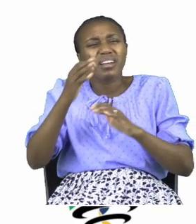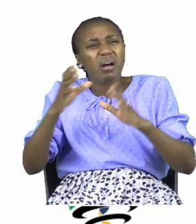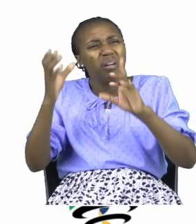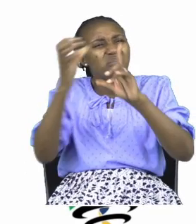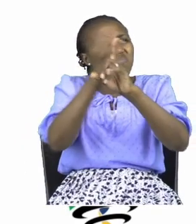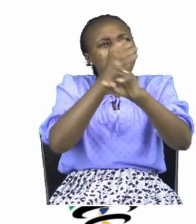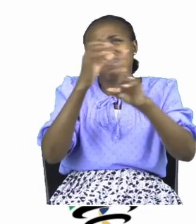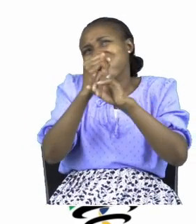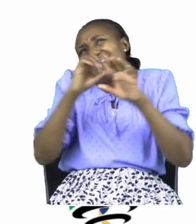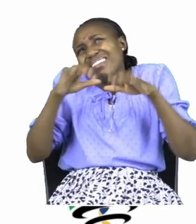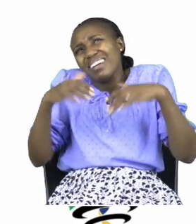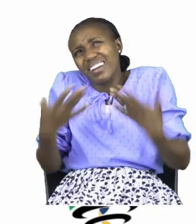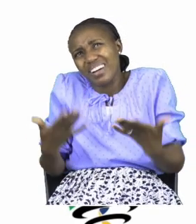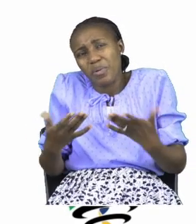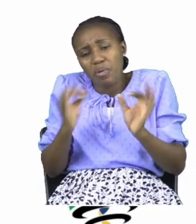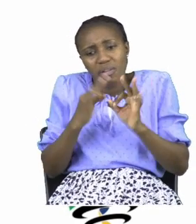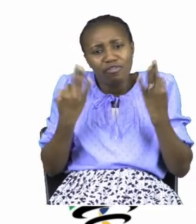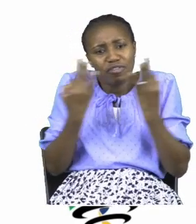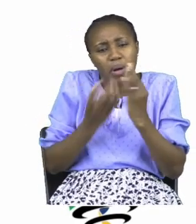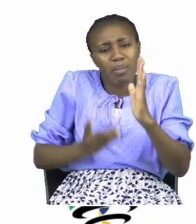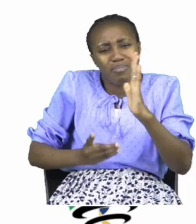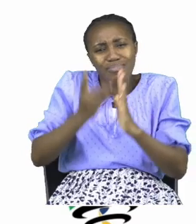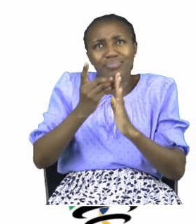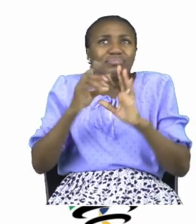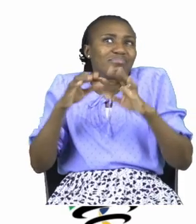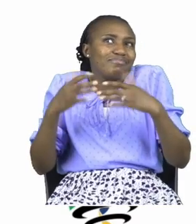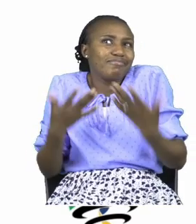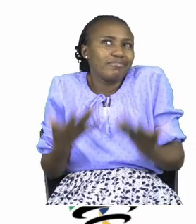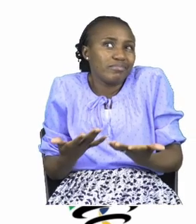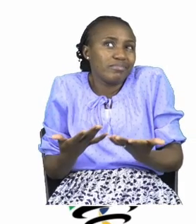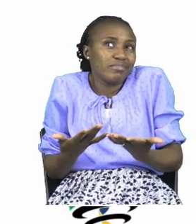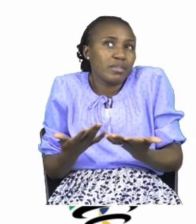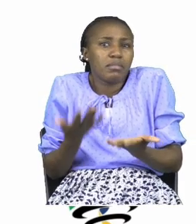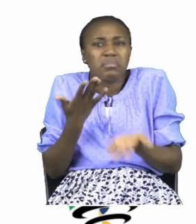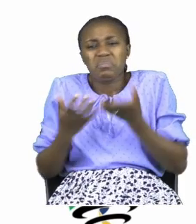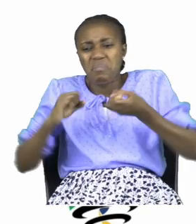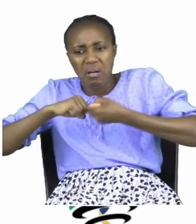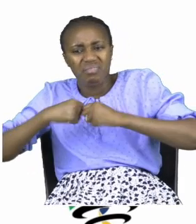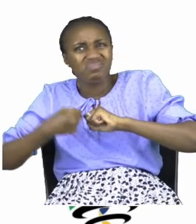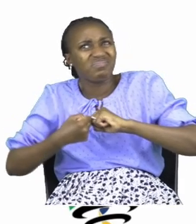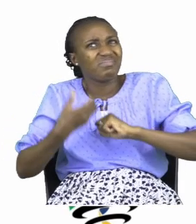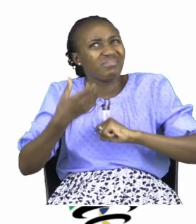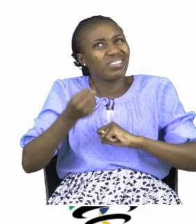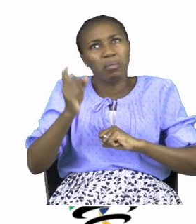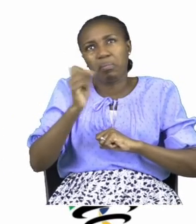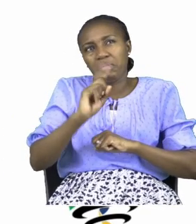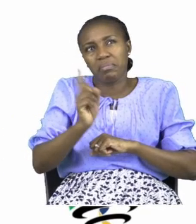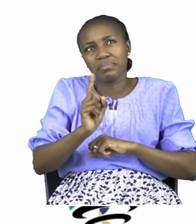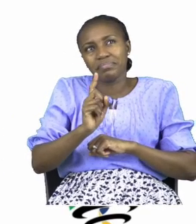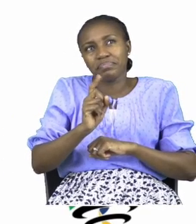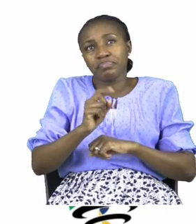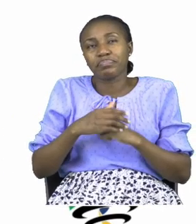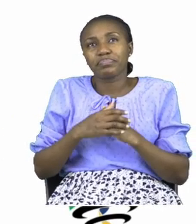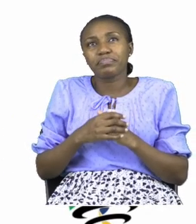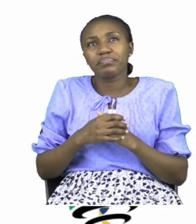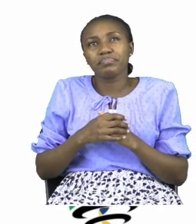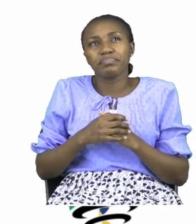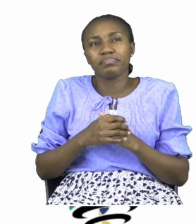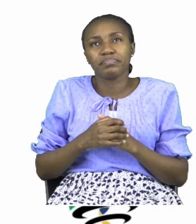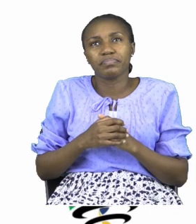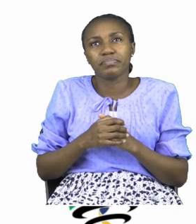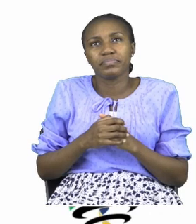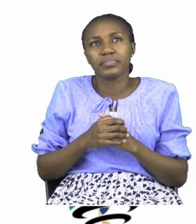What's your federation doing to develop the sport, and maybe some of the challenges that you see that are in your way that needs to get sorted